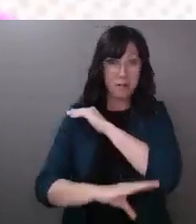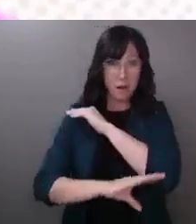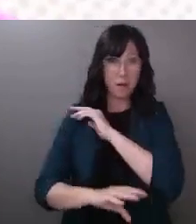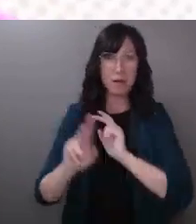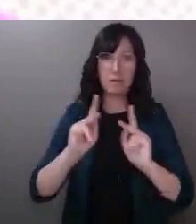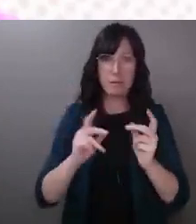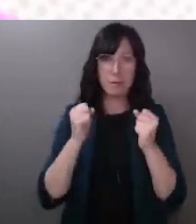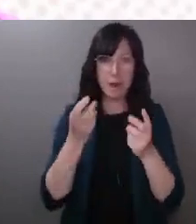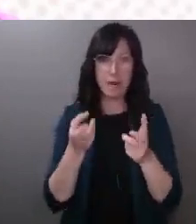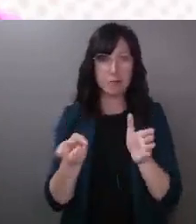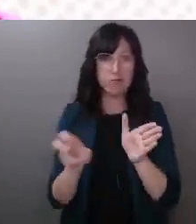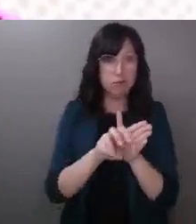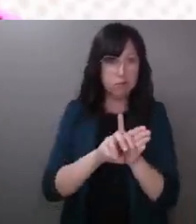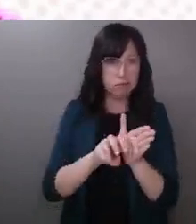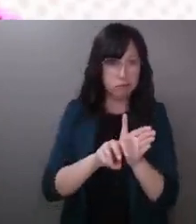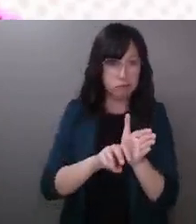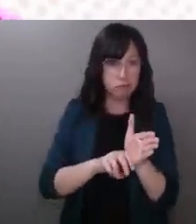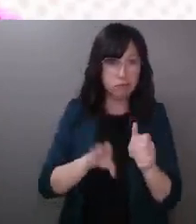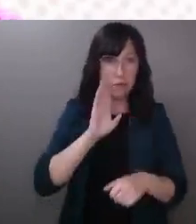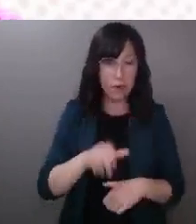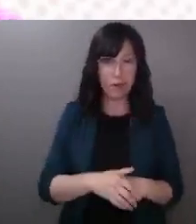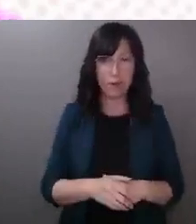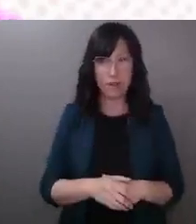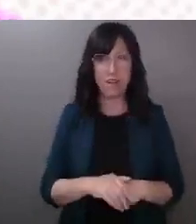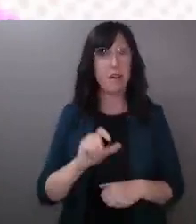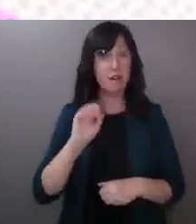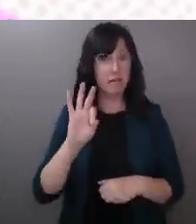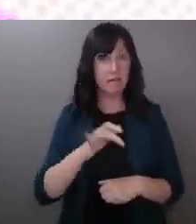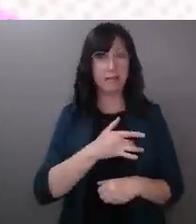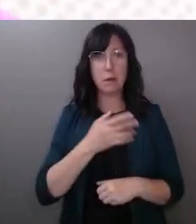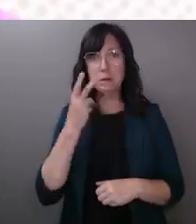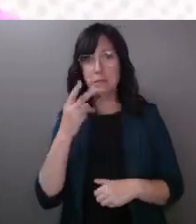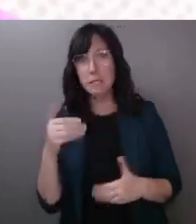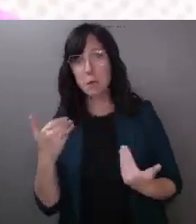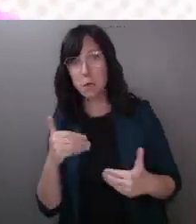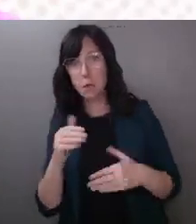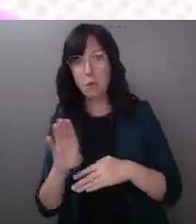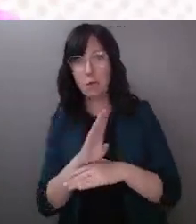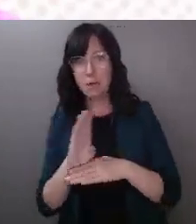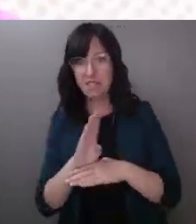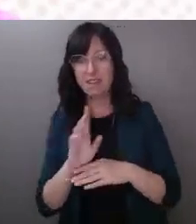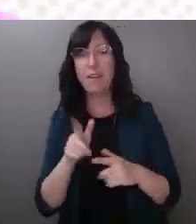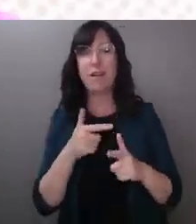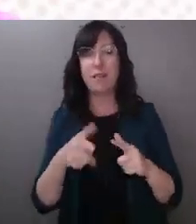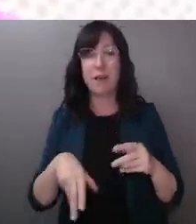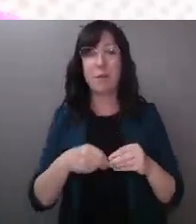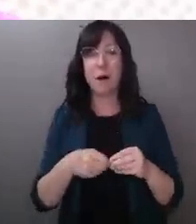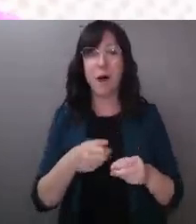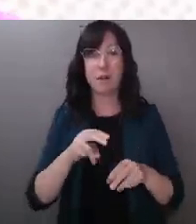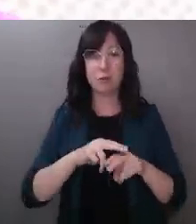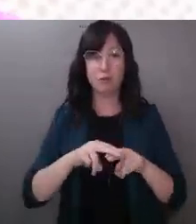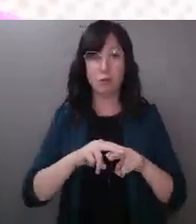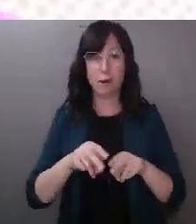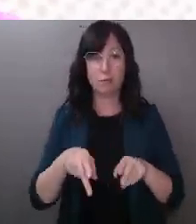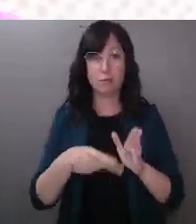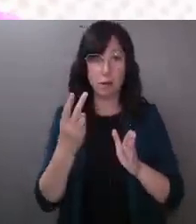If that happens, we will also consider bringing back double car trains during peak